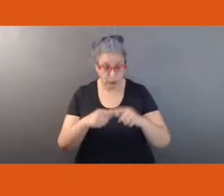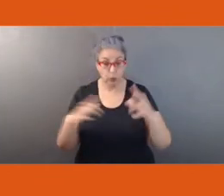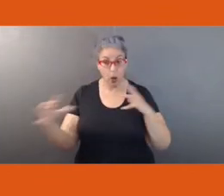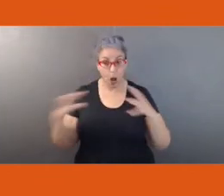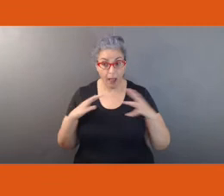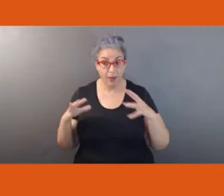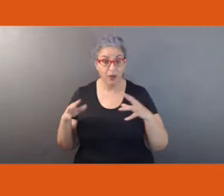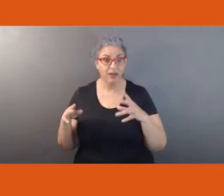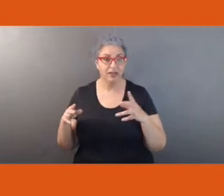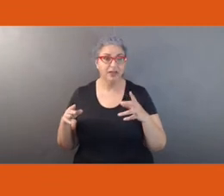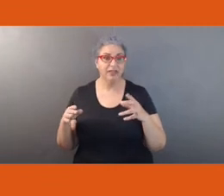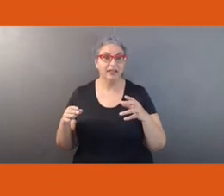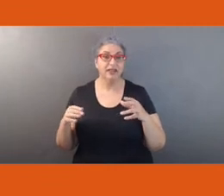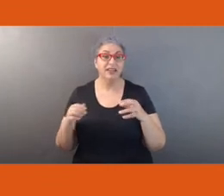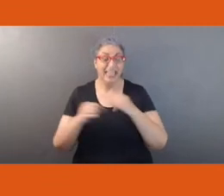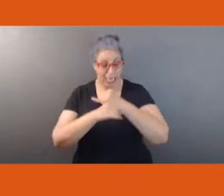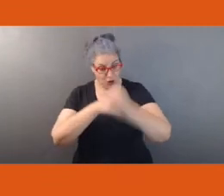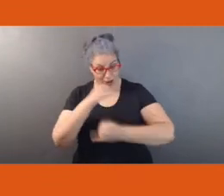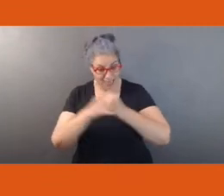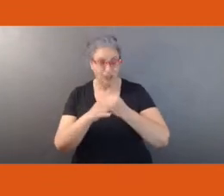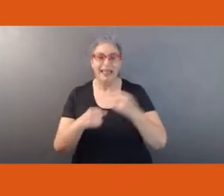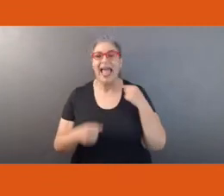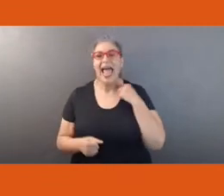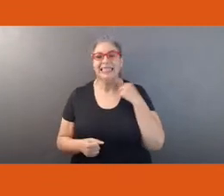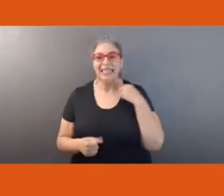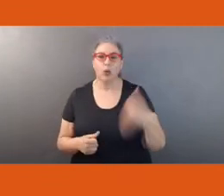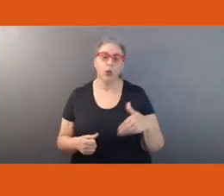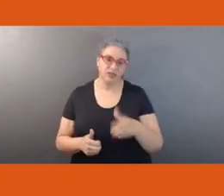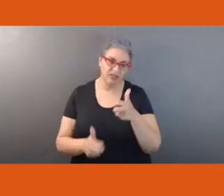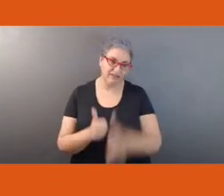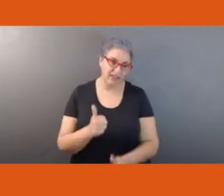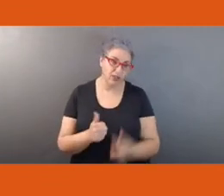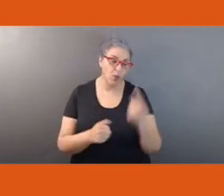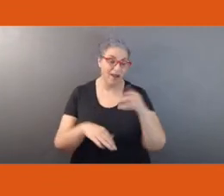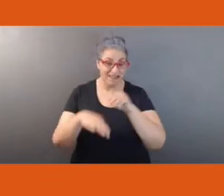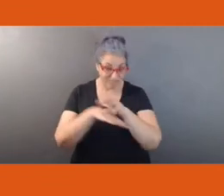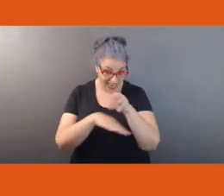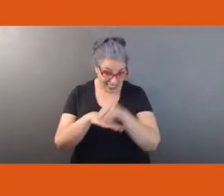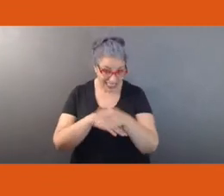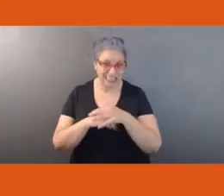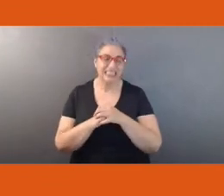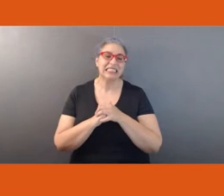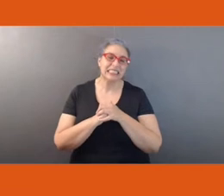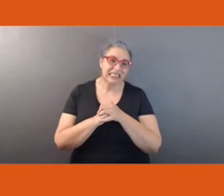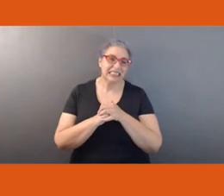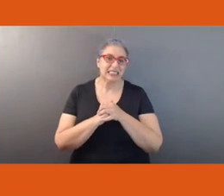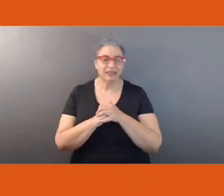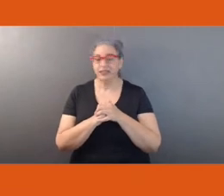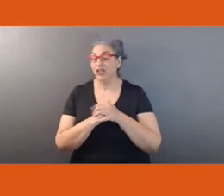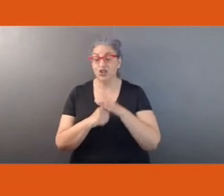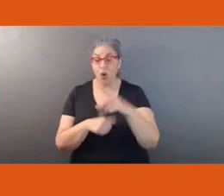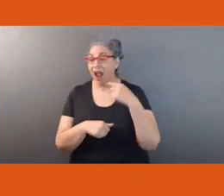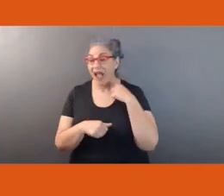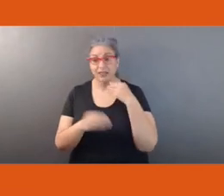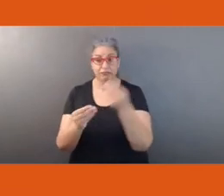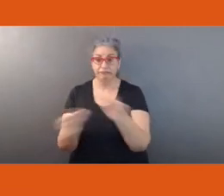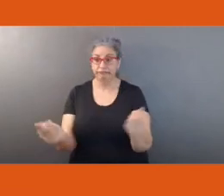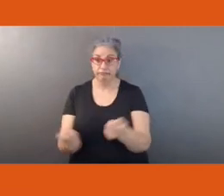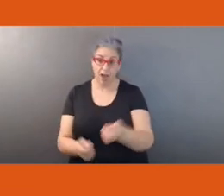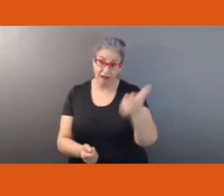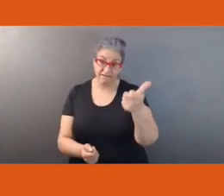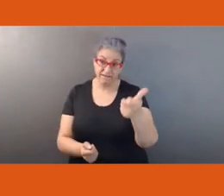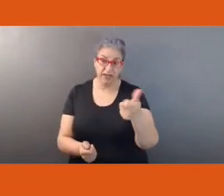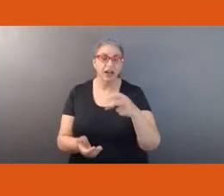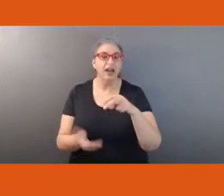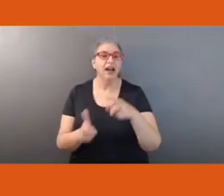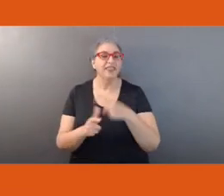coming to Hollywood is accents. So one of the advices I usually give them is to get rid of the accent so they